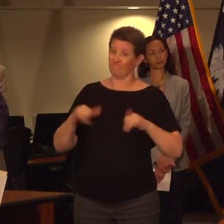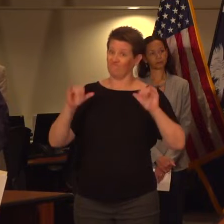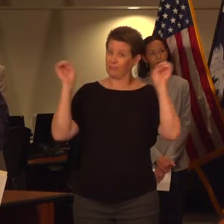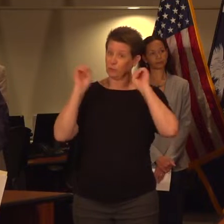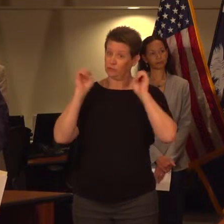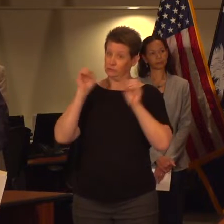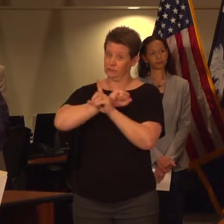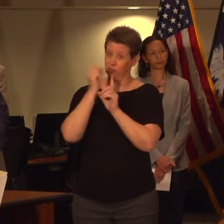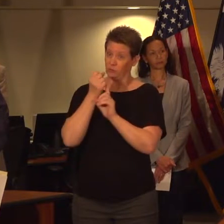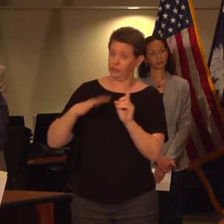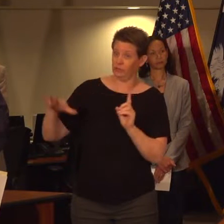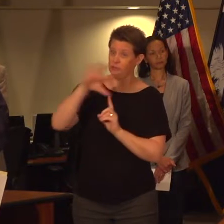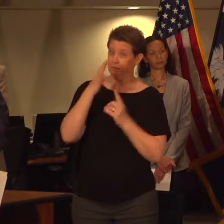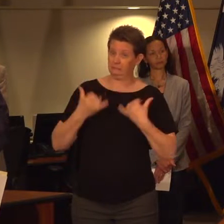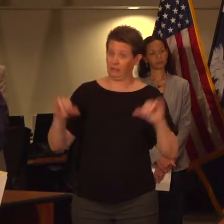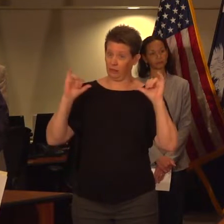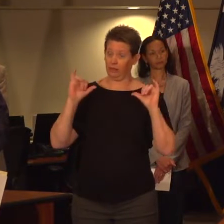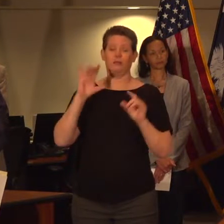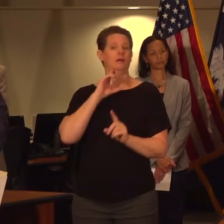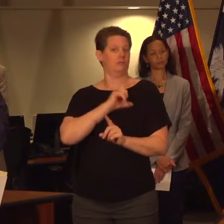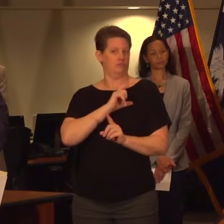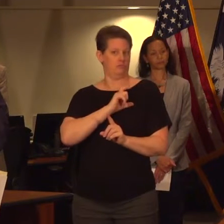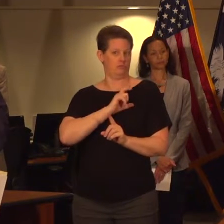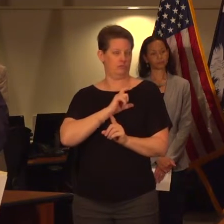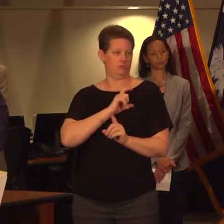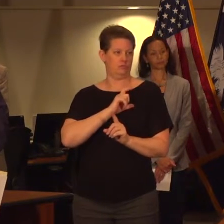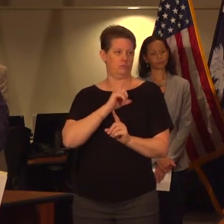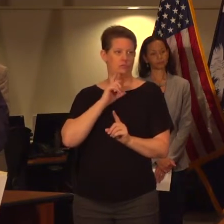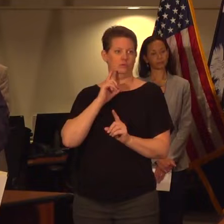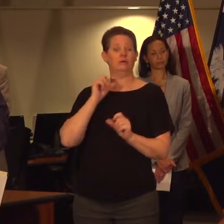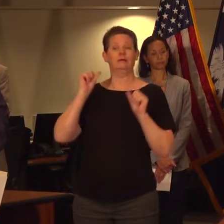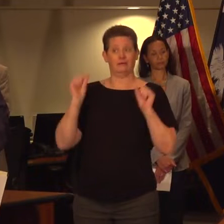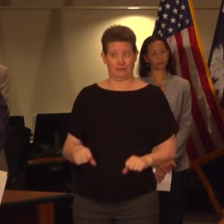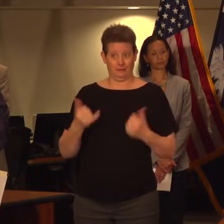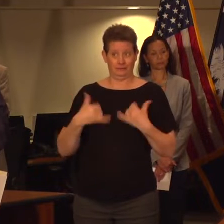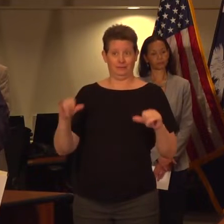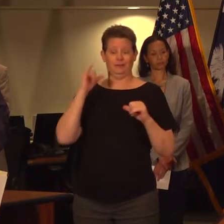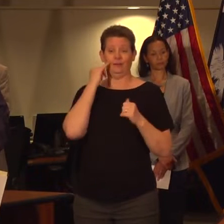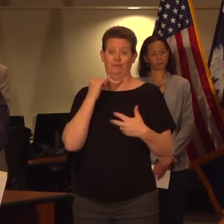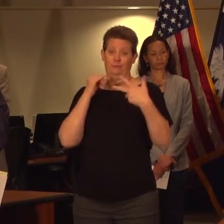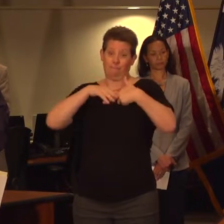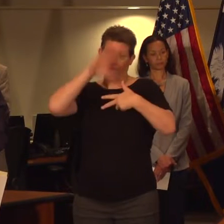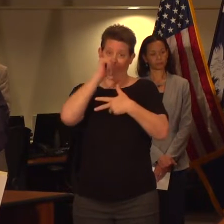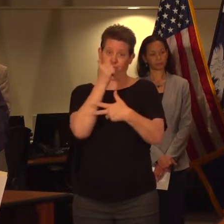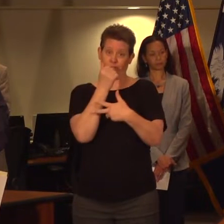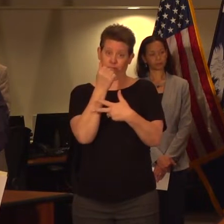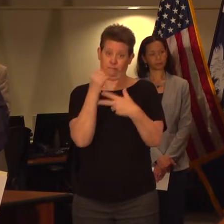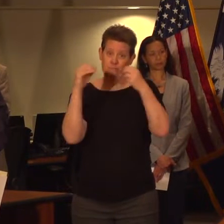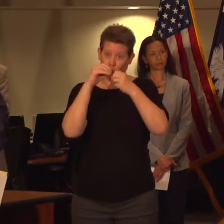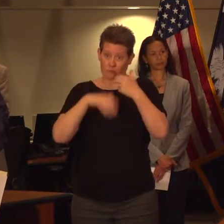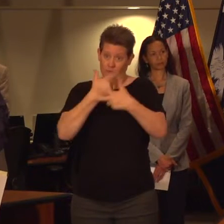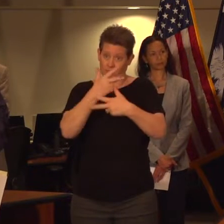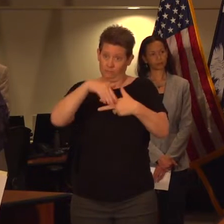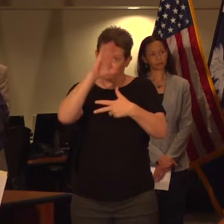emergency. The rule of law enforcement to dispel groups of 3 or more that are